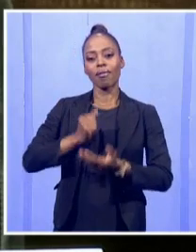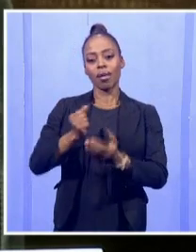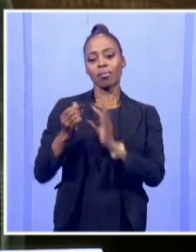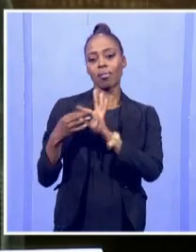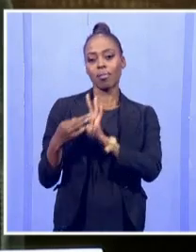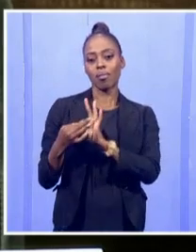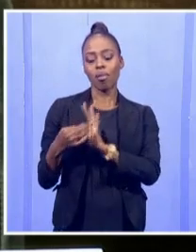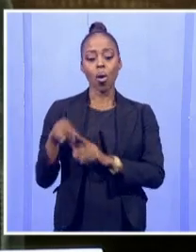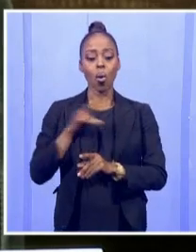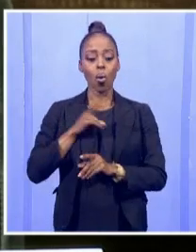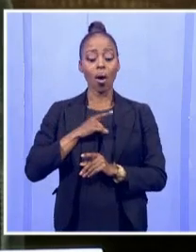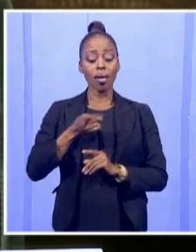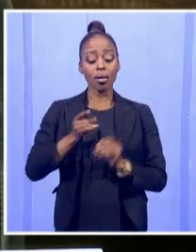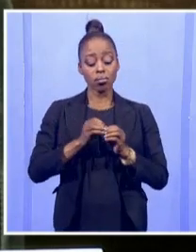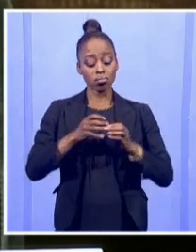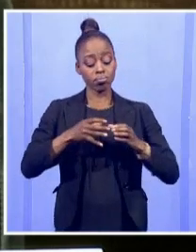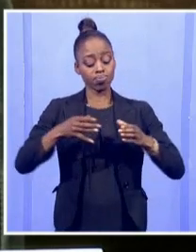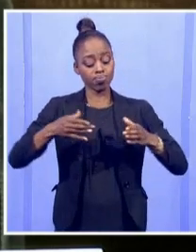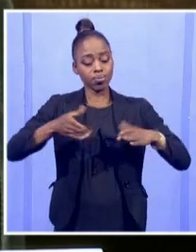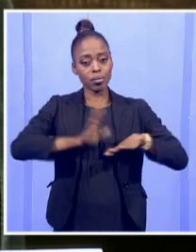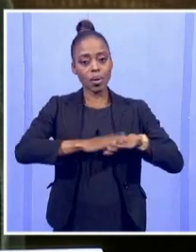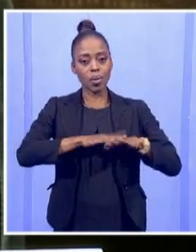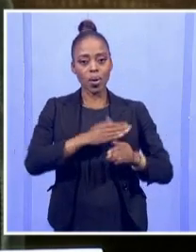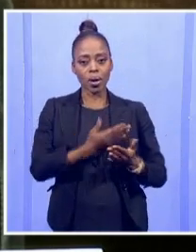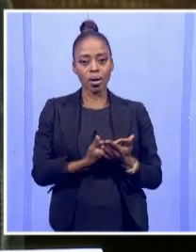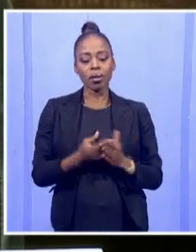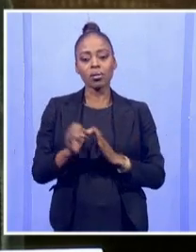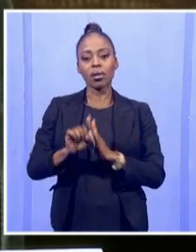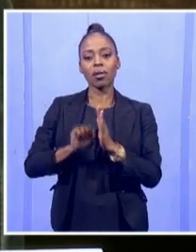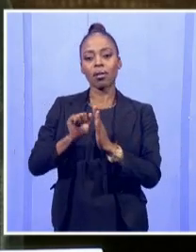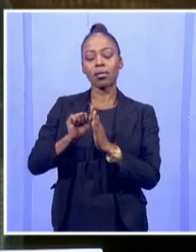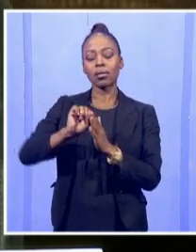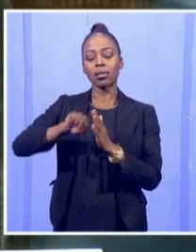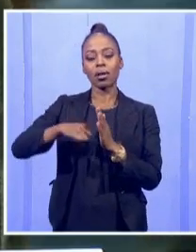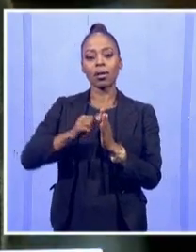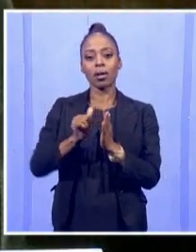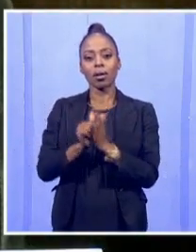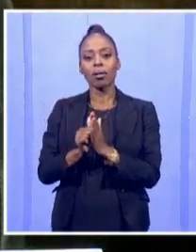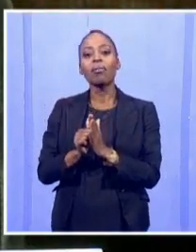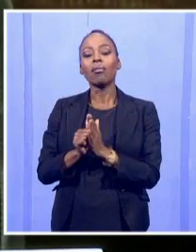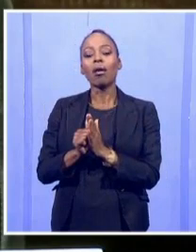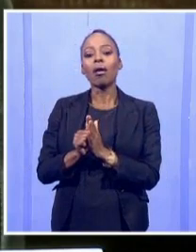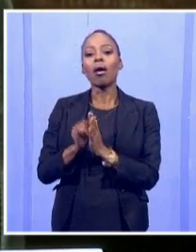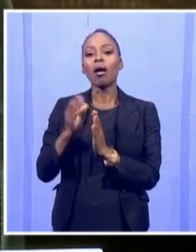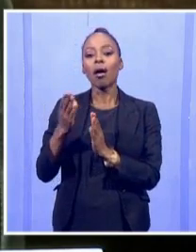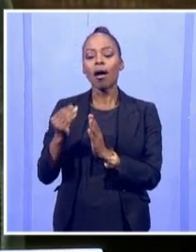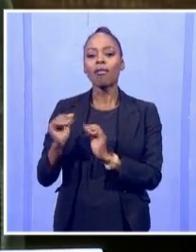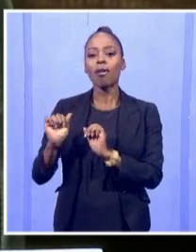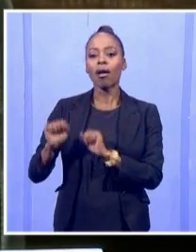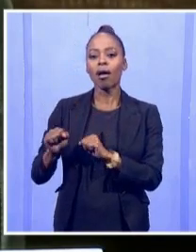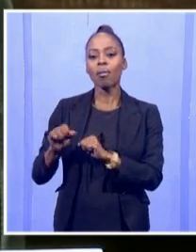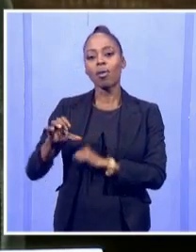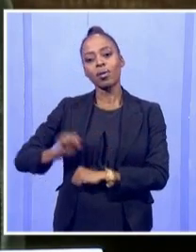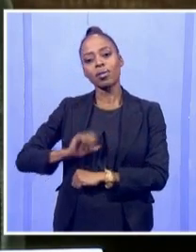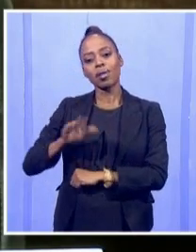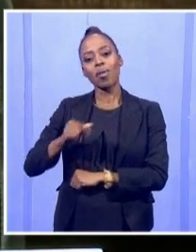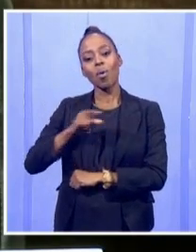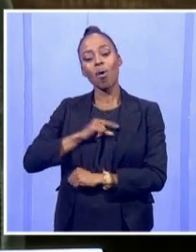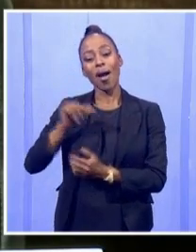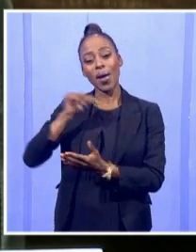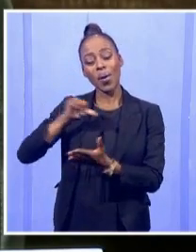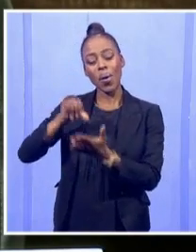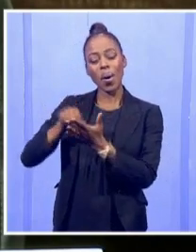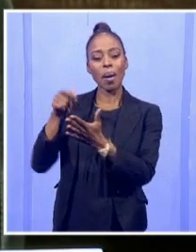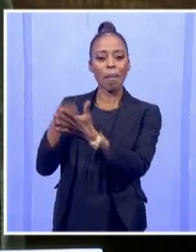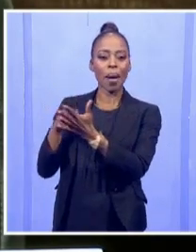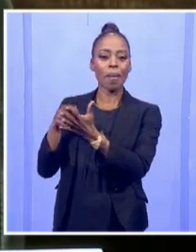can increase this further. Saudi Arabia has a trade surplus with South Africa due to its large oil exports.